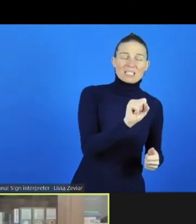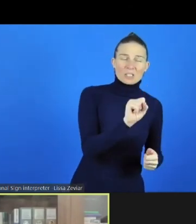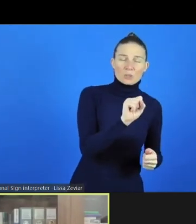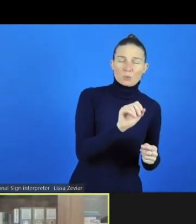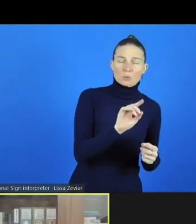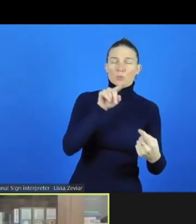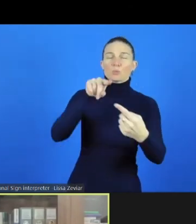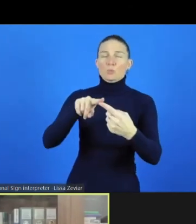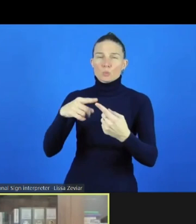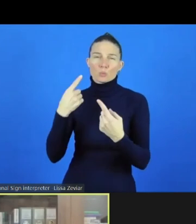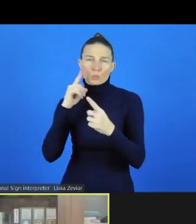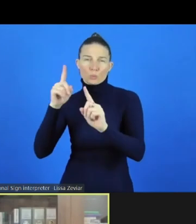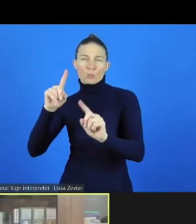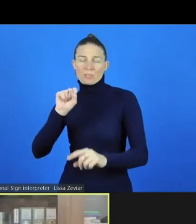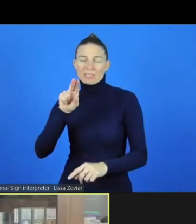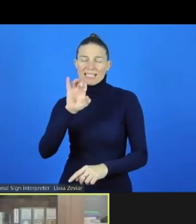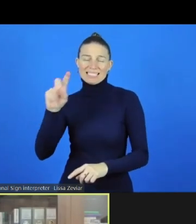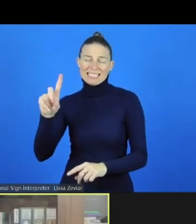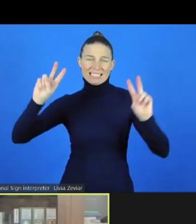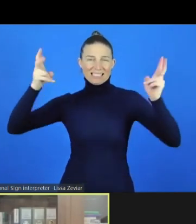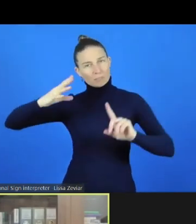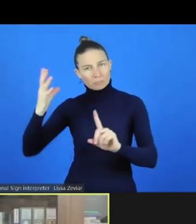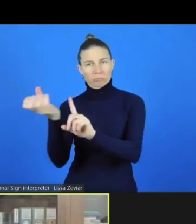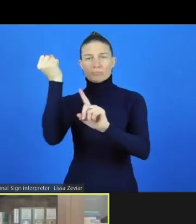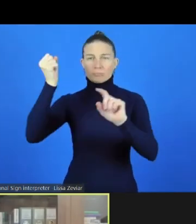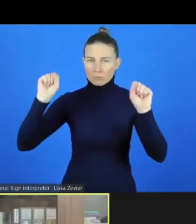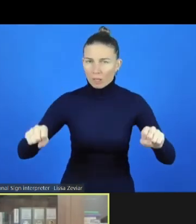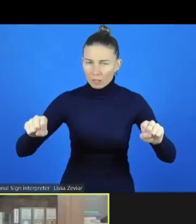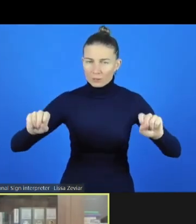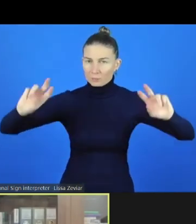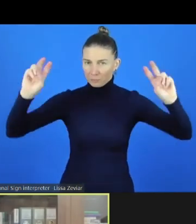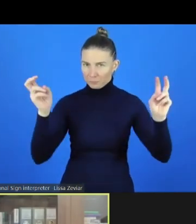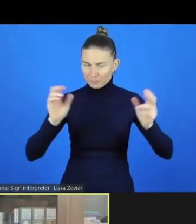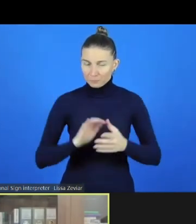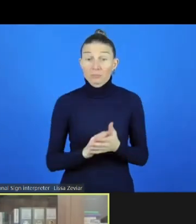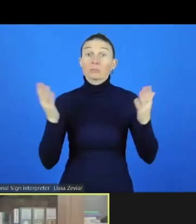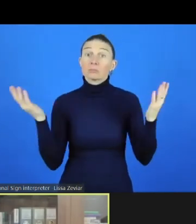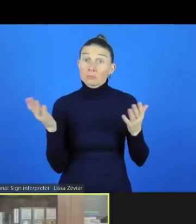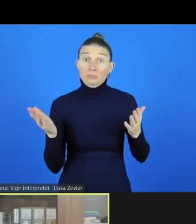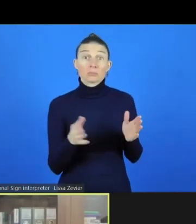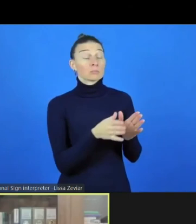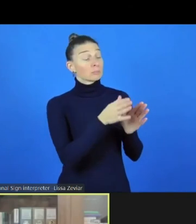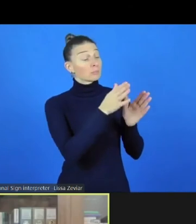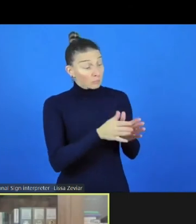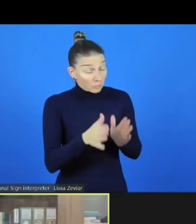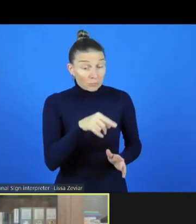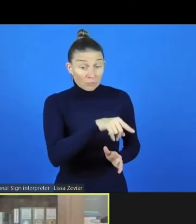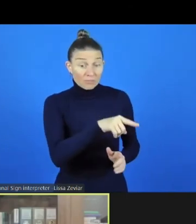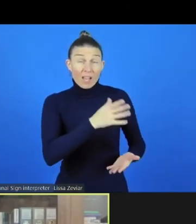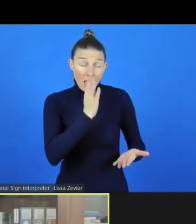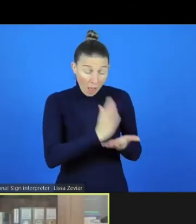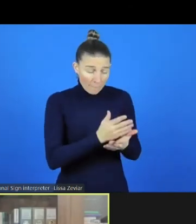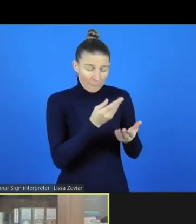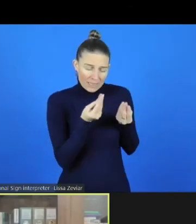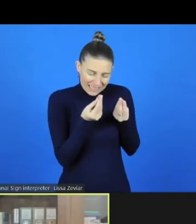we've partnered with the NGOs to provide people skills which will allow them to be employable. And this has been a very successful program